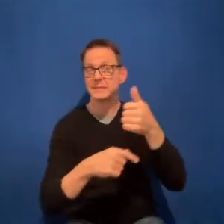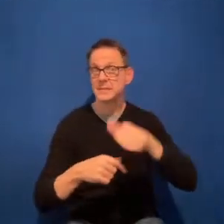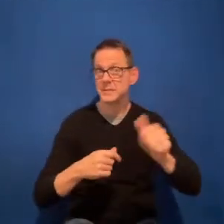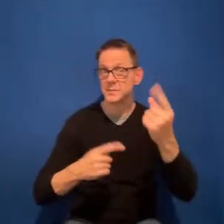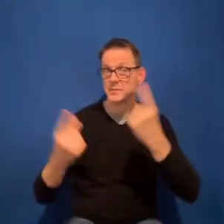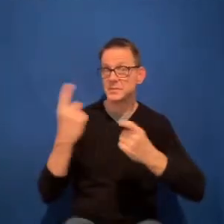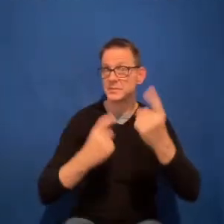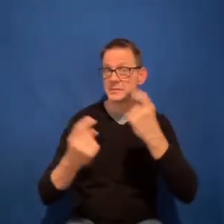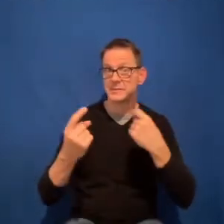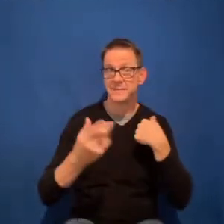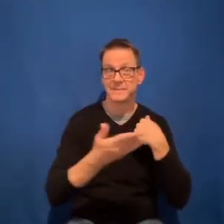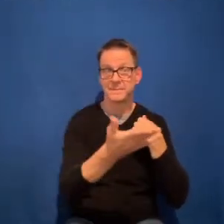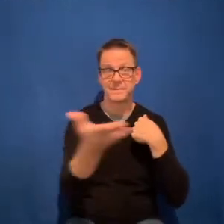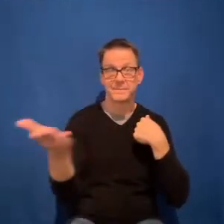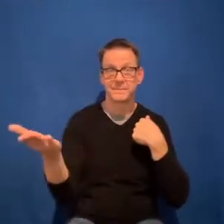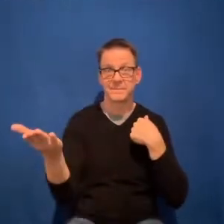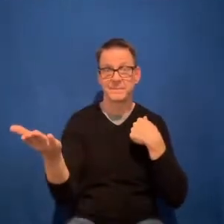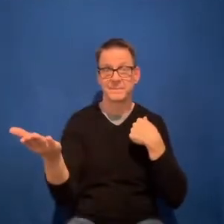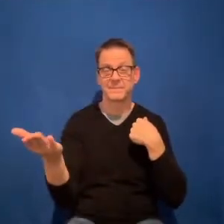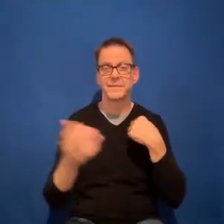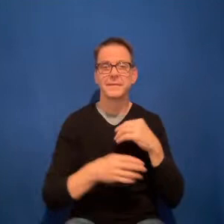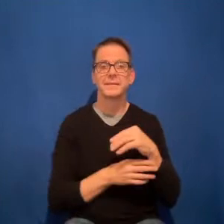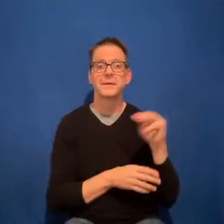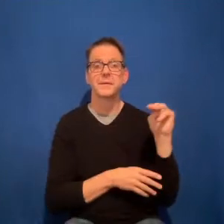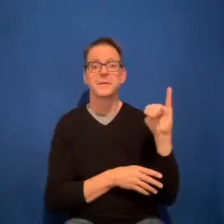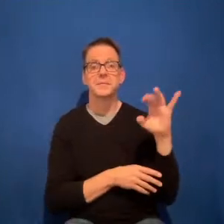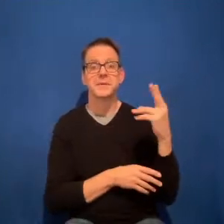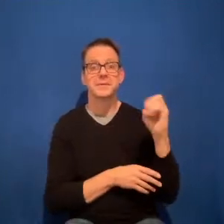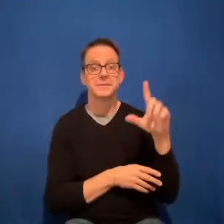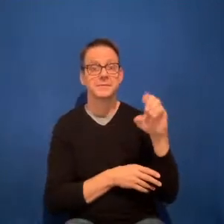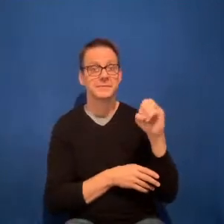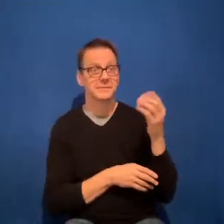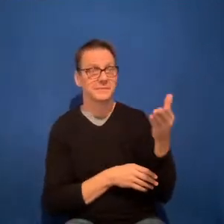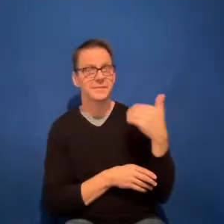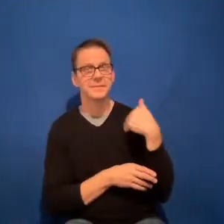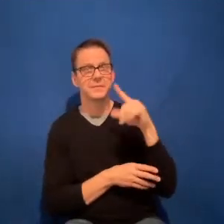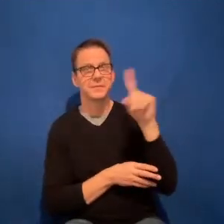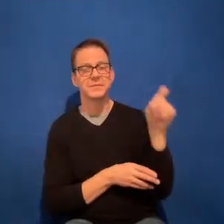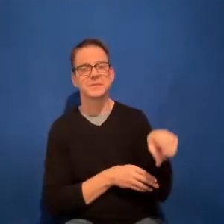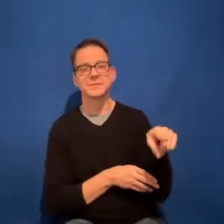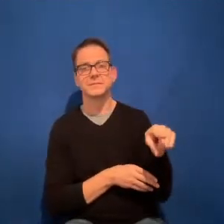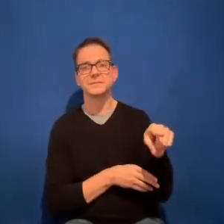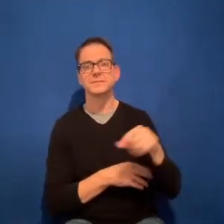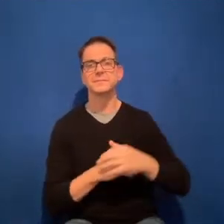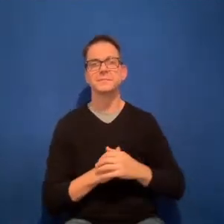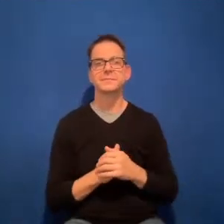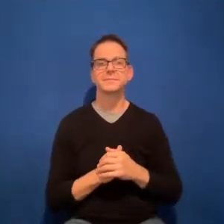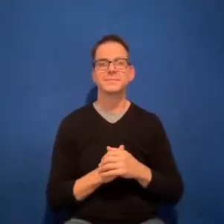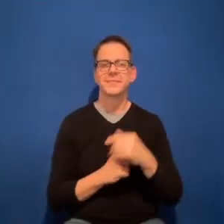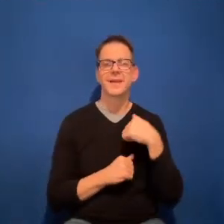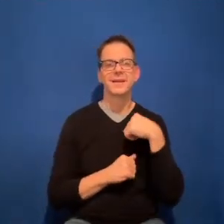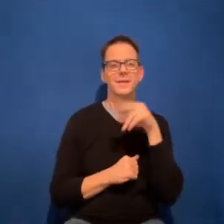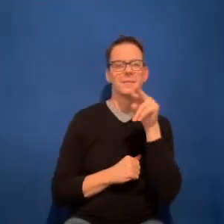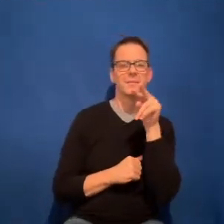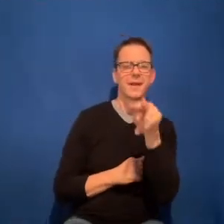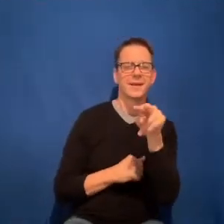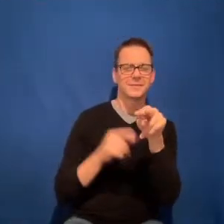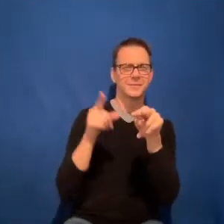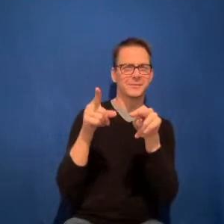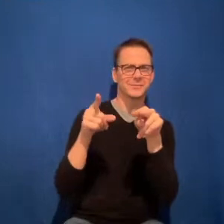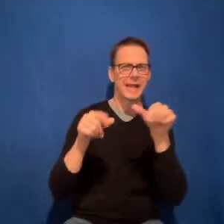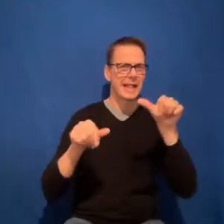of that? I actually have a question. I watched you struggle with the decision to go over